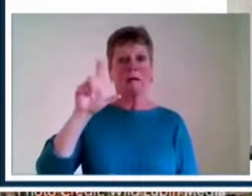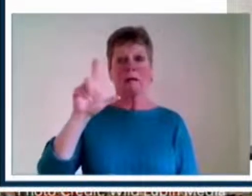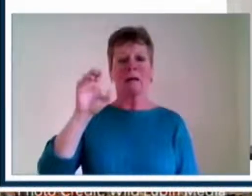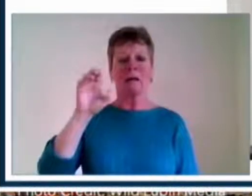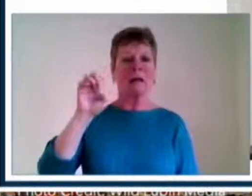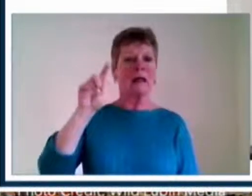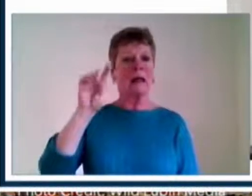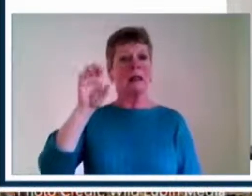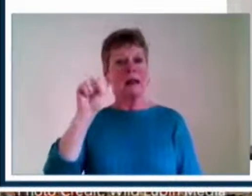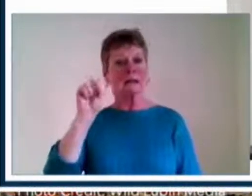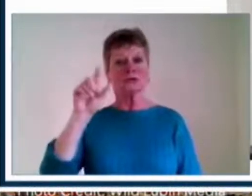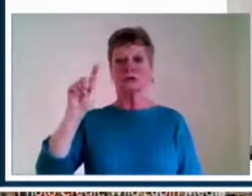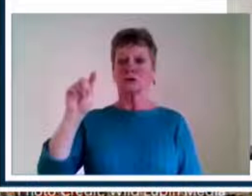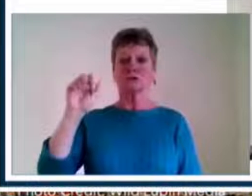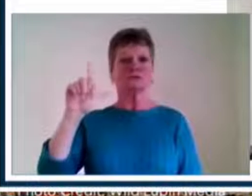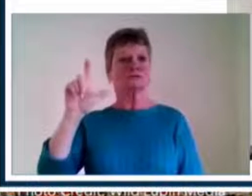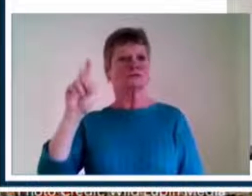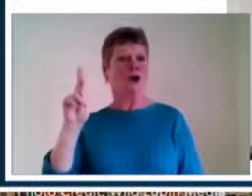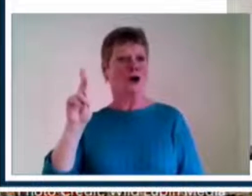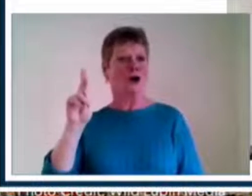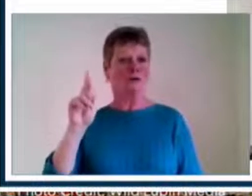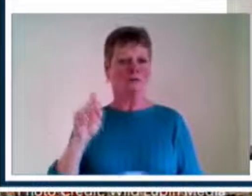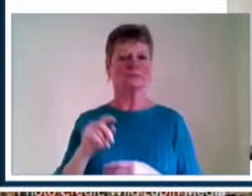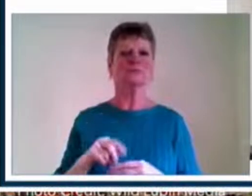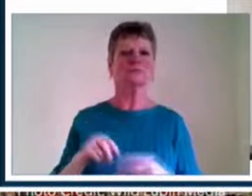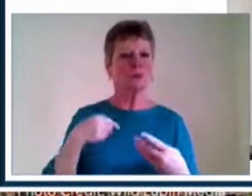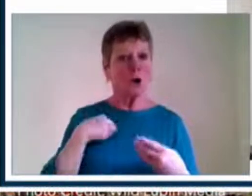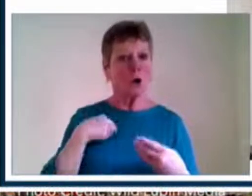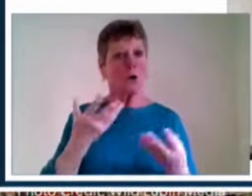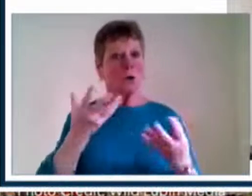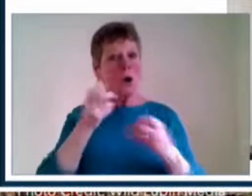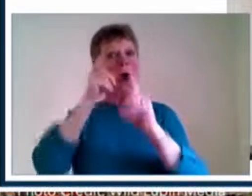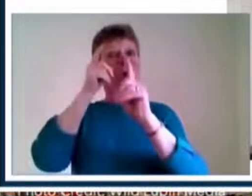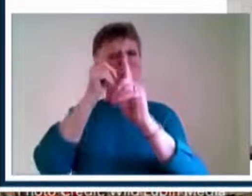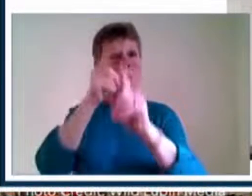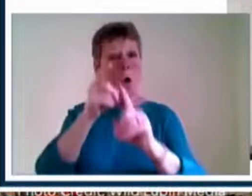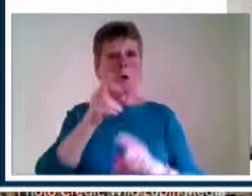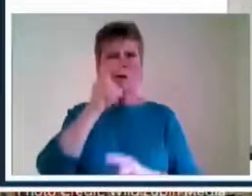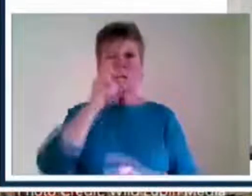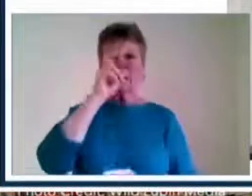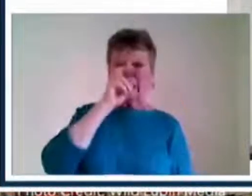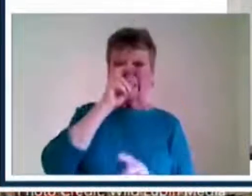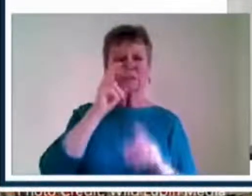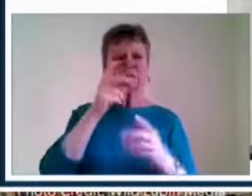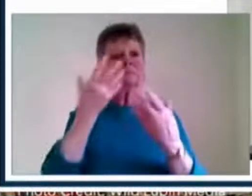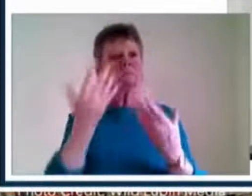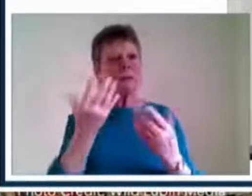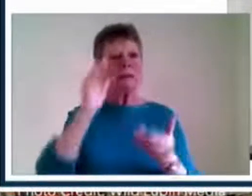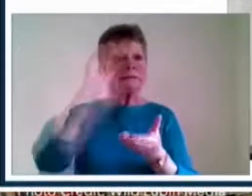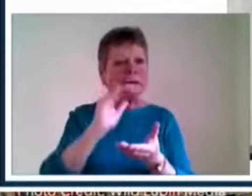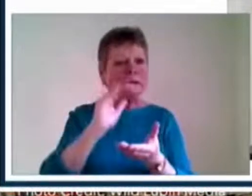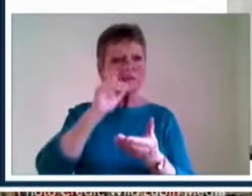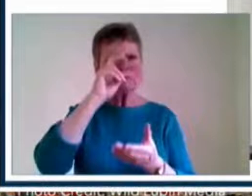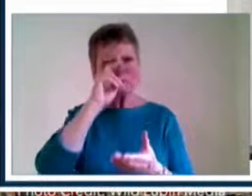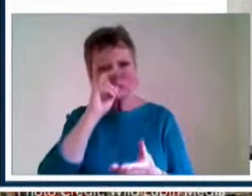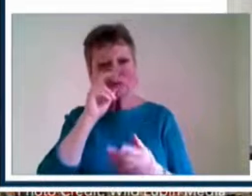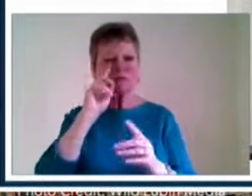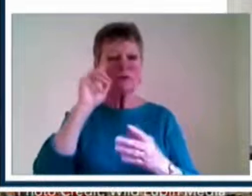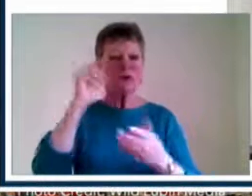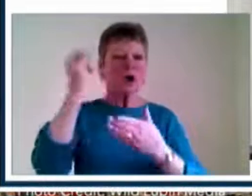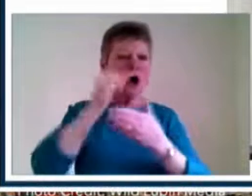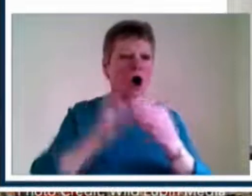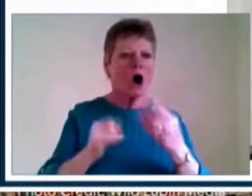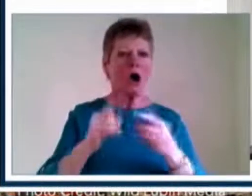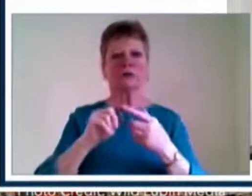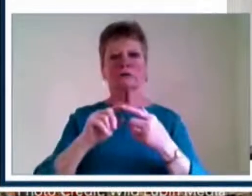towards, that we're working towards, is to relax some restrictions in the arts and culture and have sports teams be able to resume